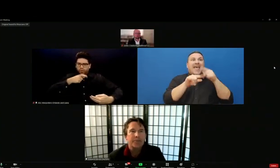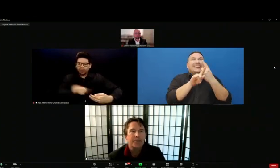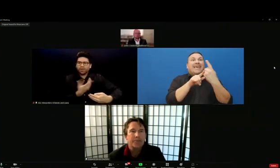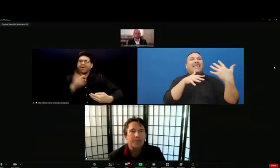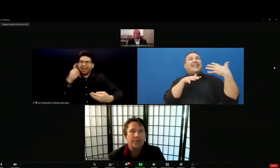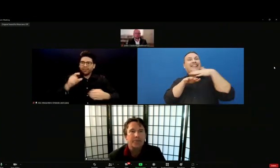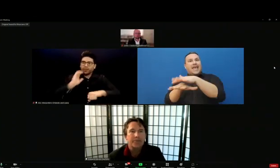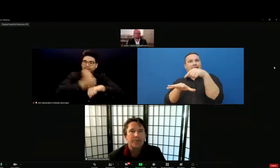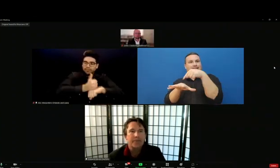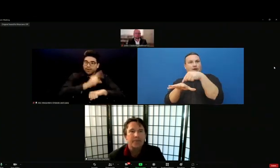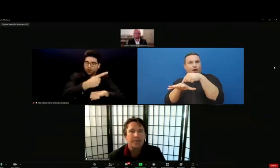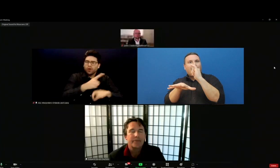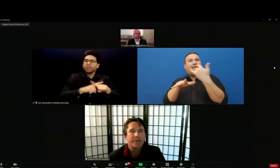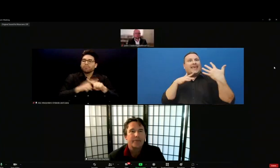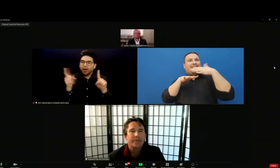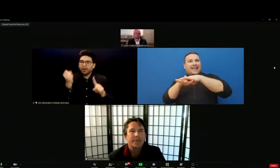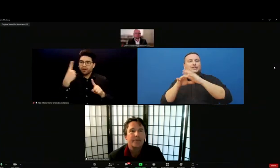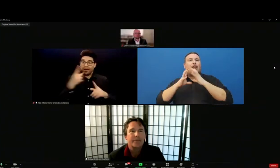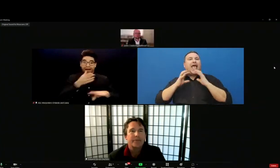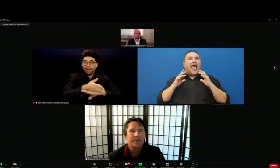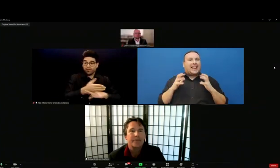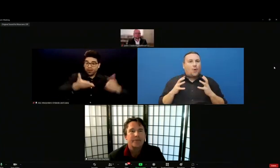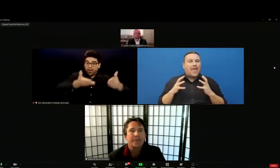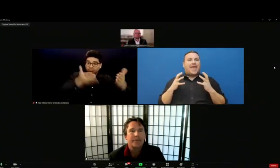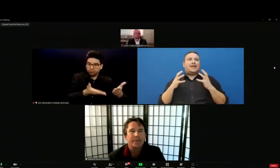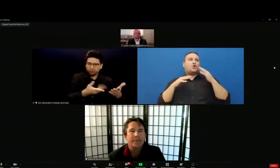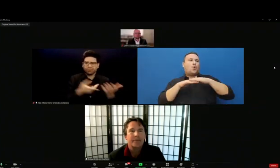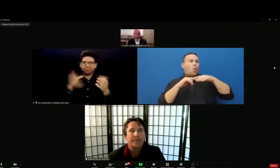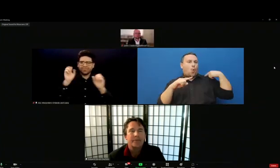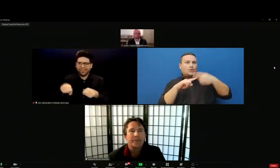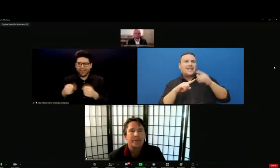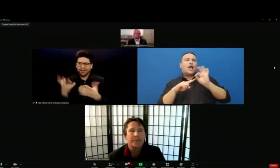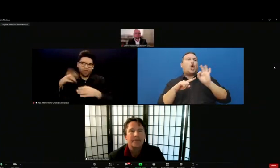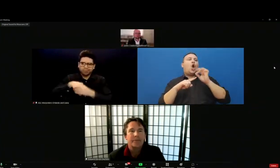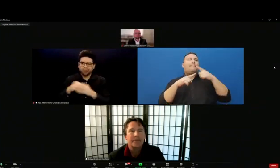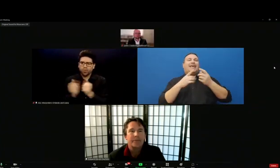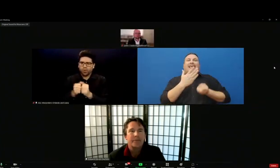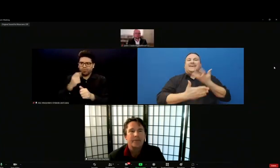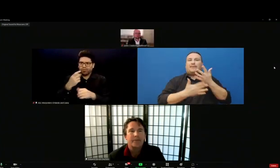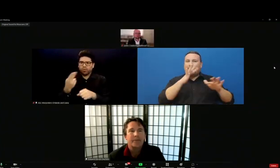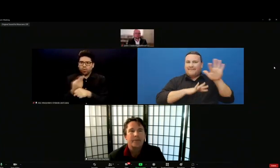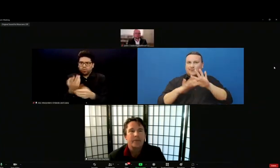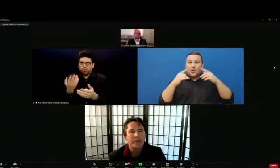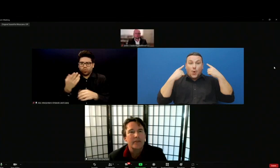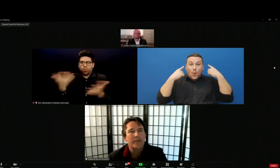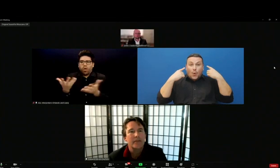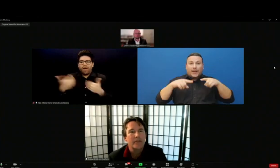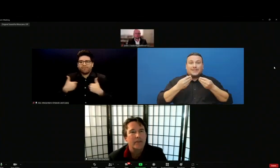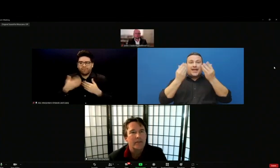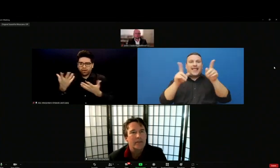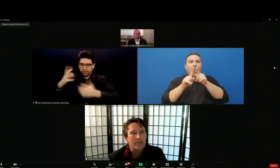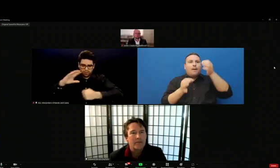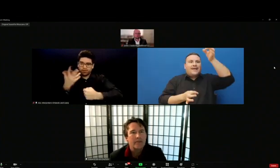with the articulators that are already in use and that express information, thus creating these more complex